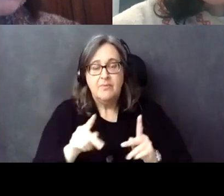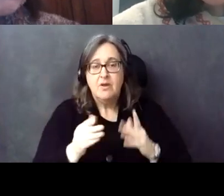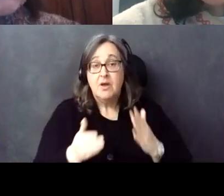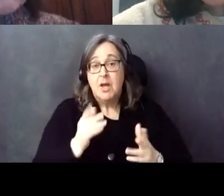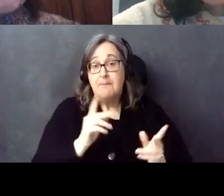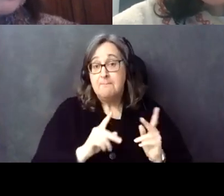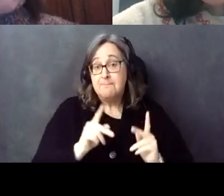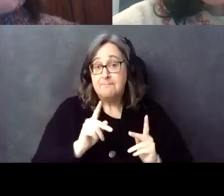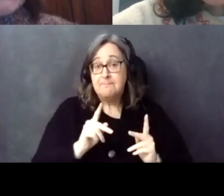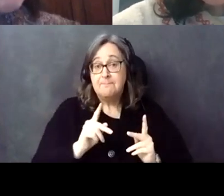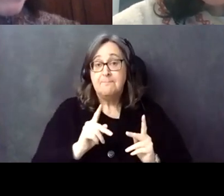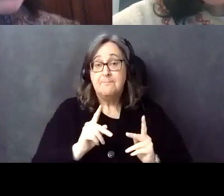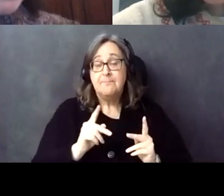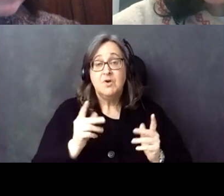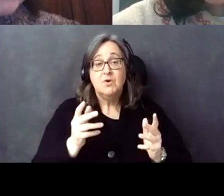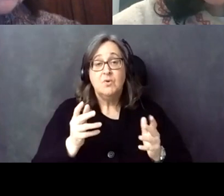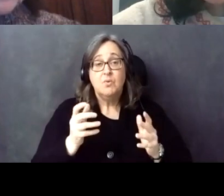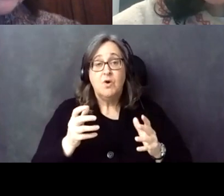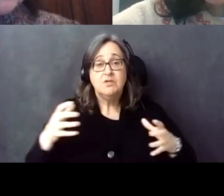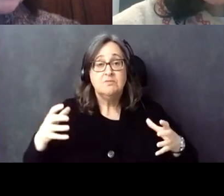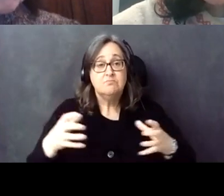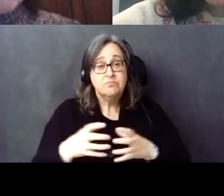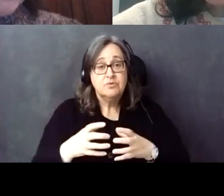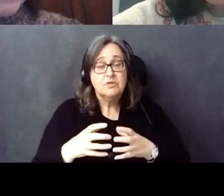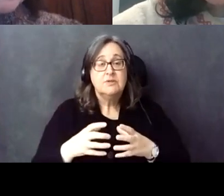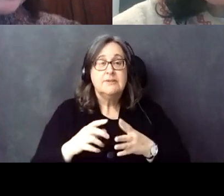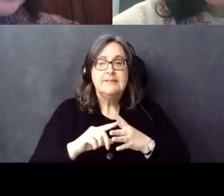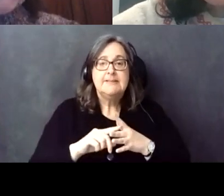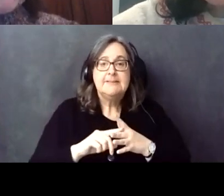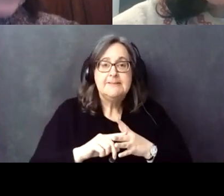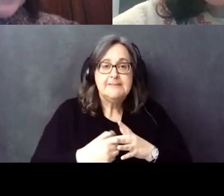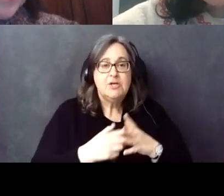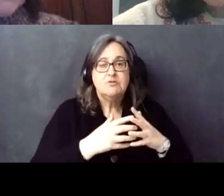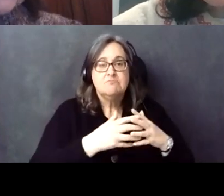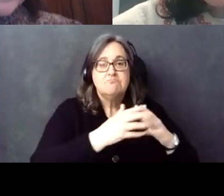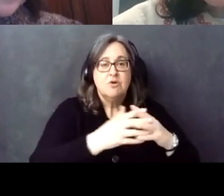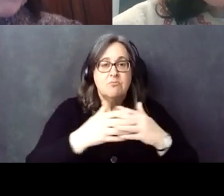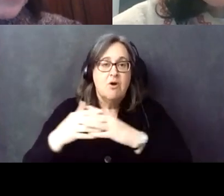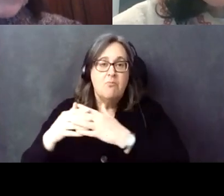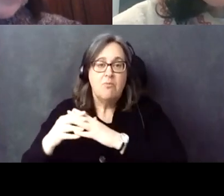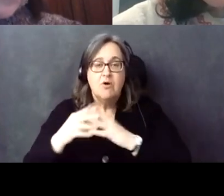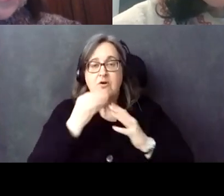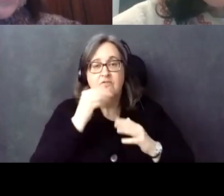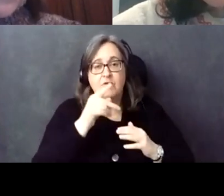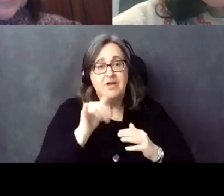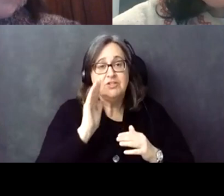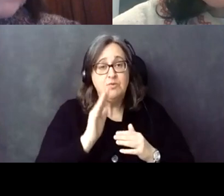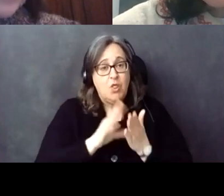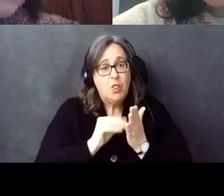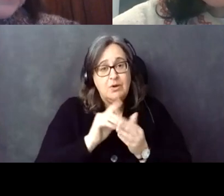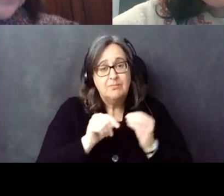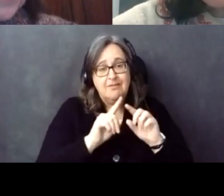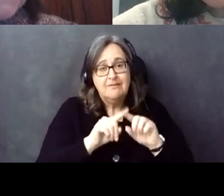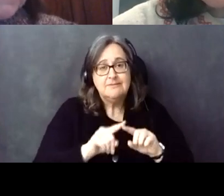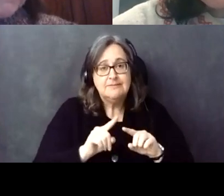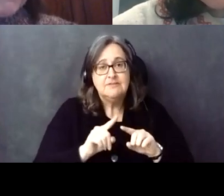who want to band together to start food pantries will find out about these resources that are